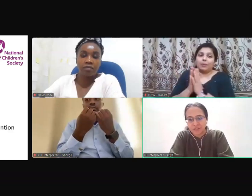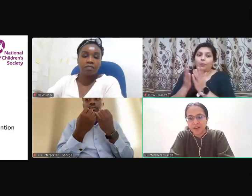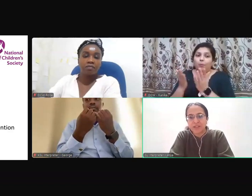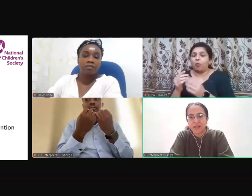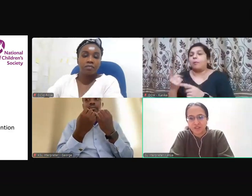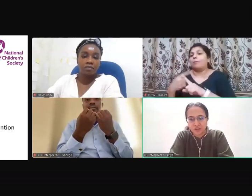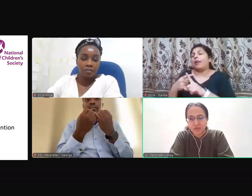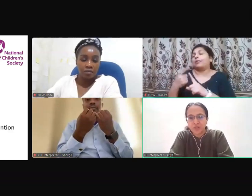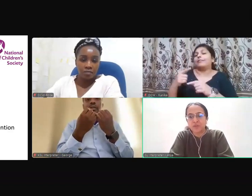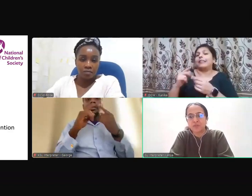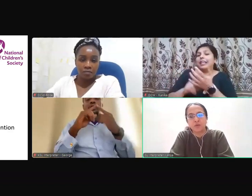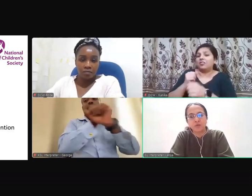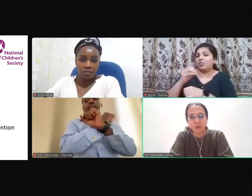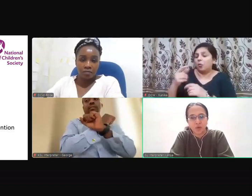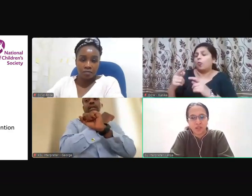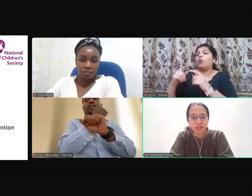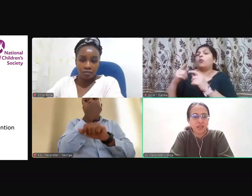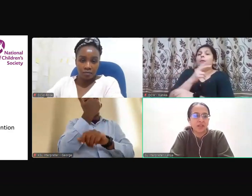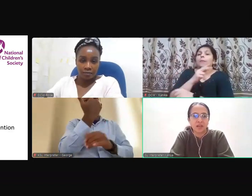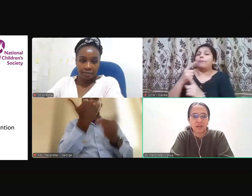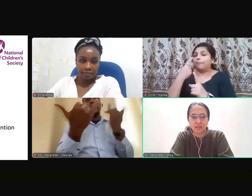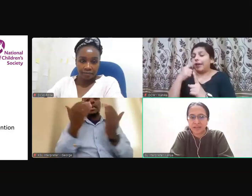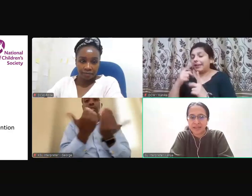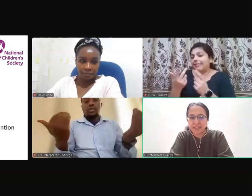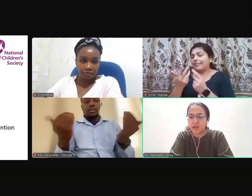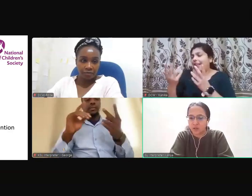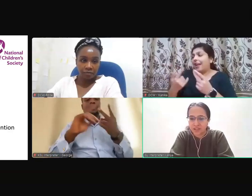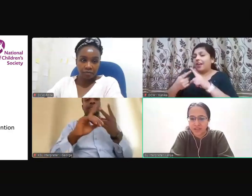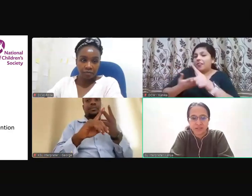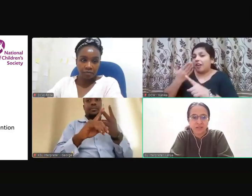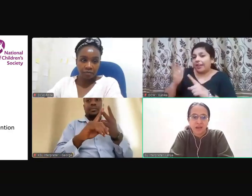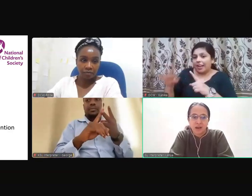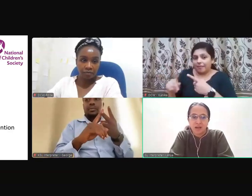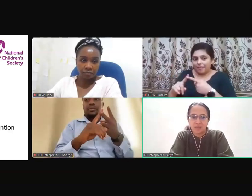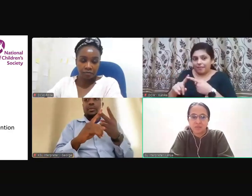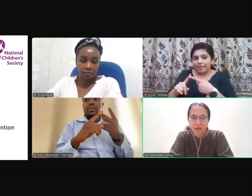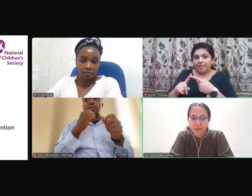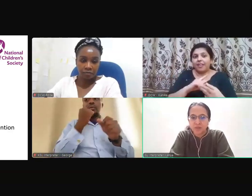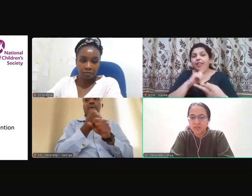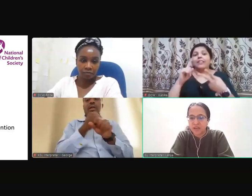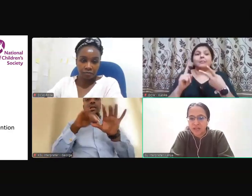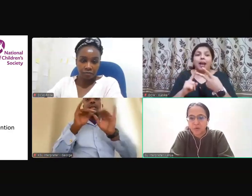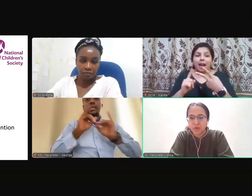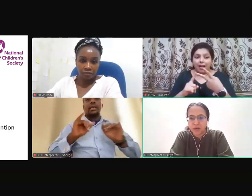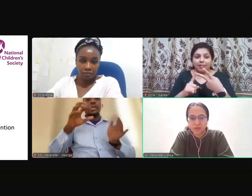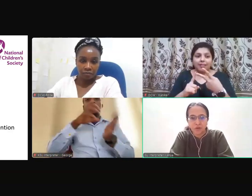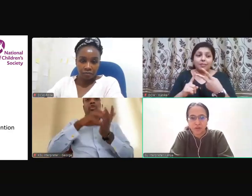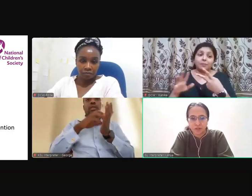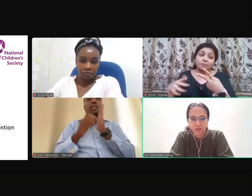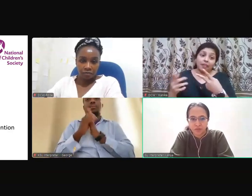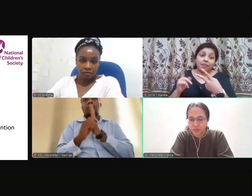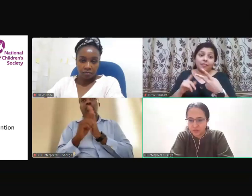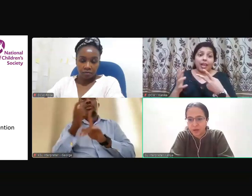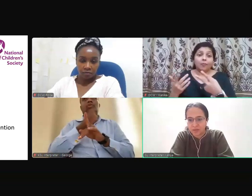to safeguard young children. We've also been working in creating content, manuals, training programs